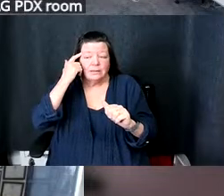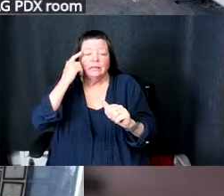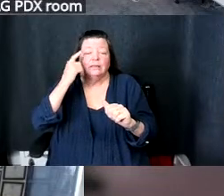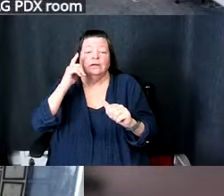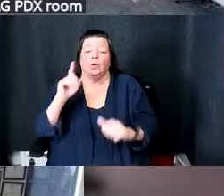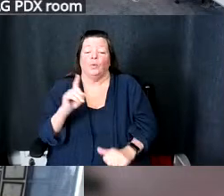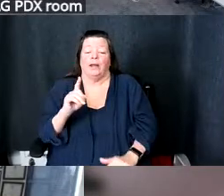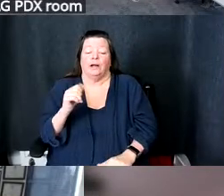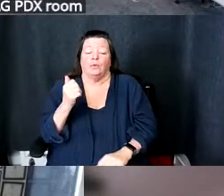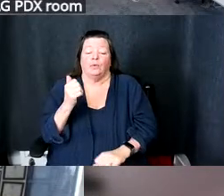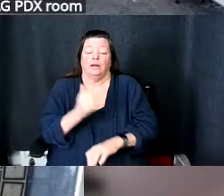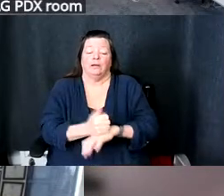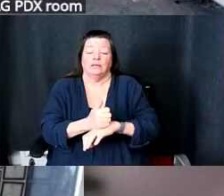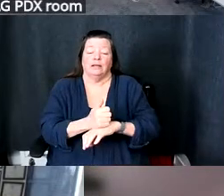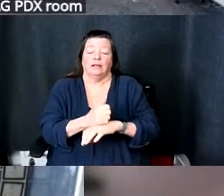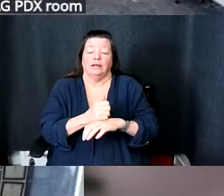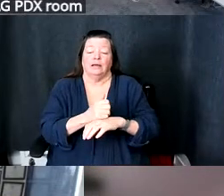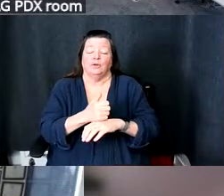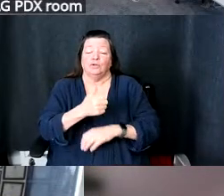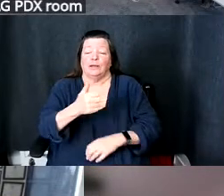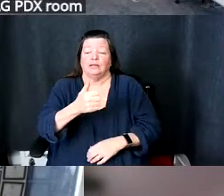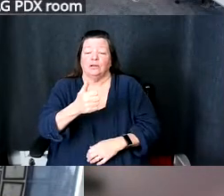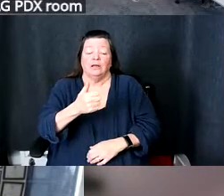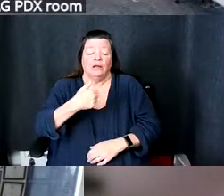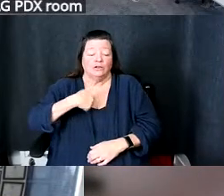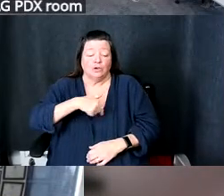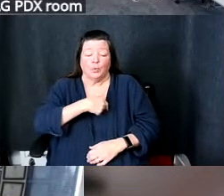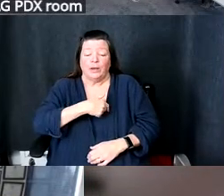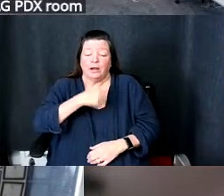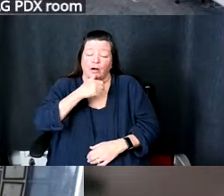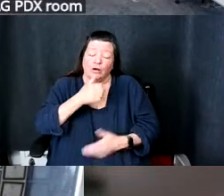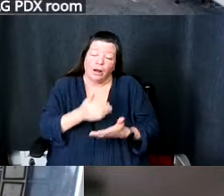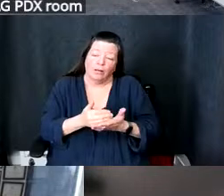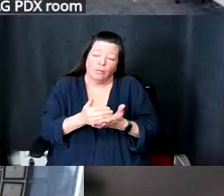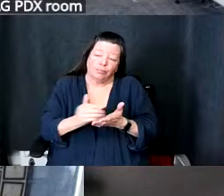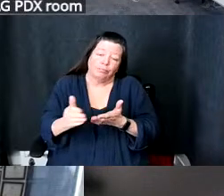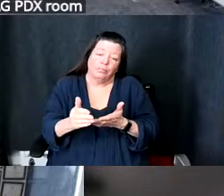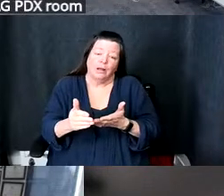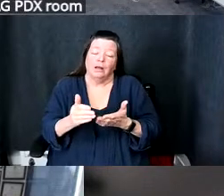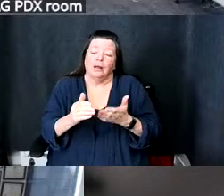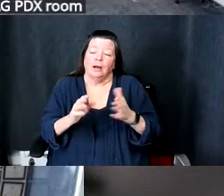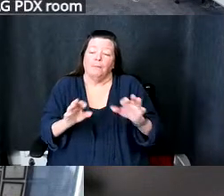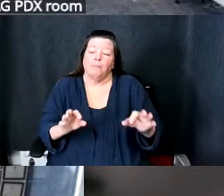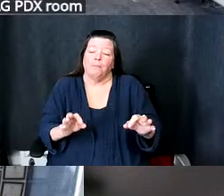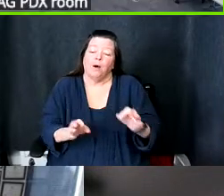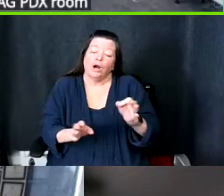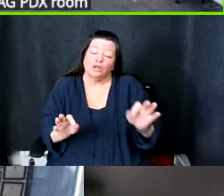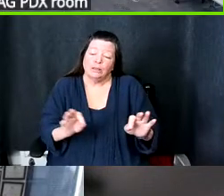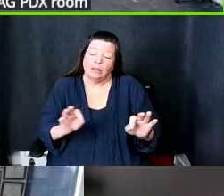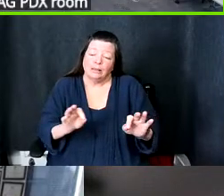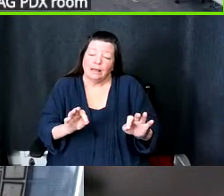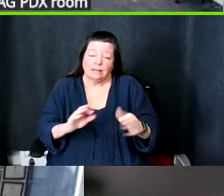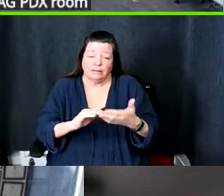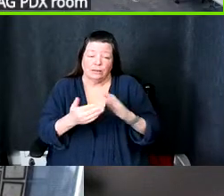to displace marginalized communities at the risk of those communities to benefit